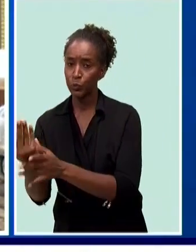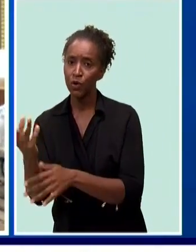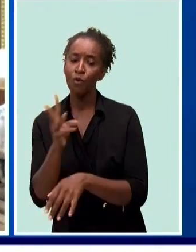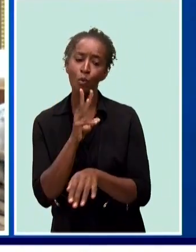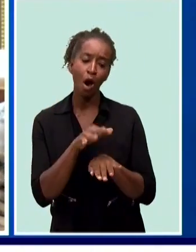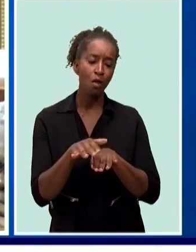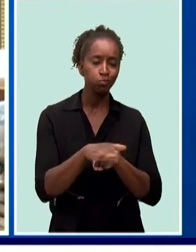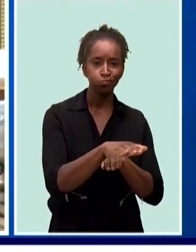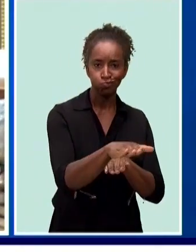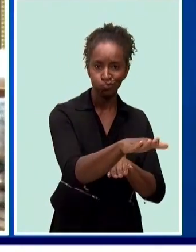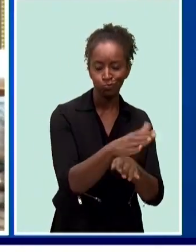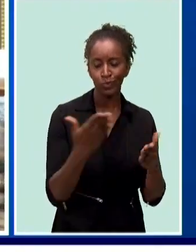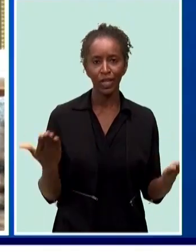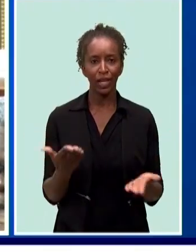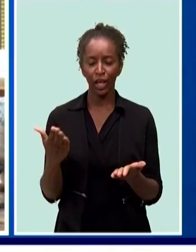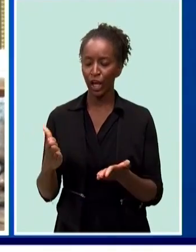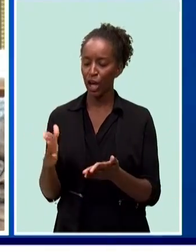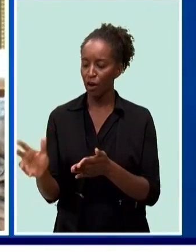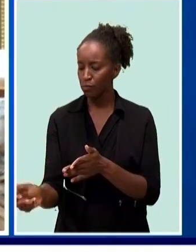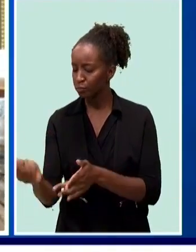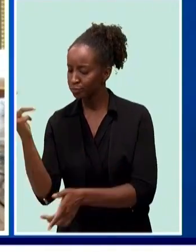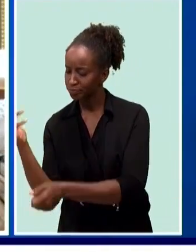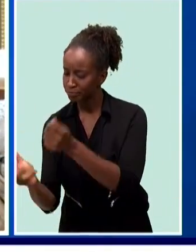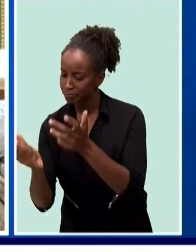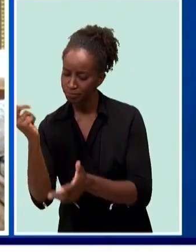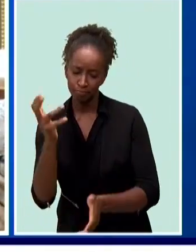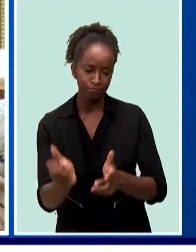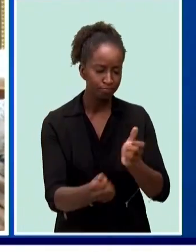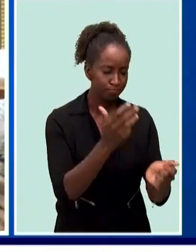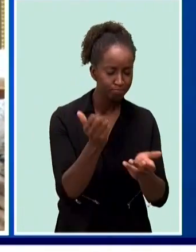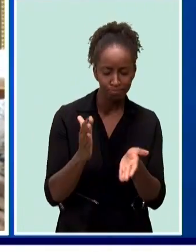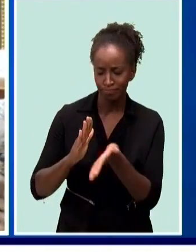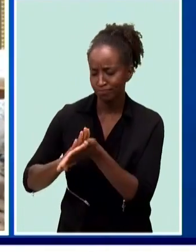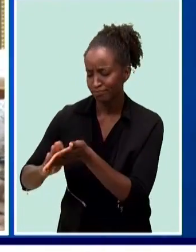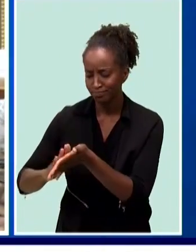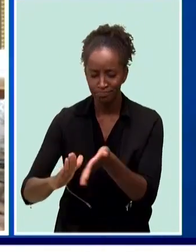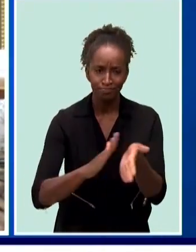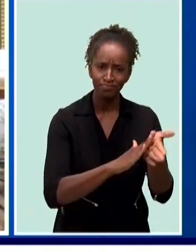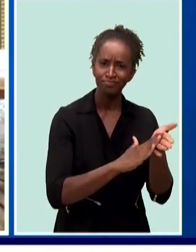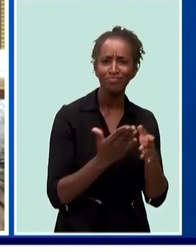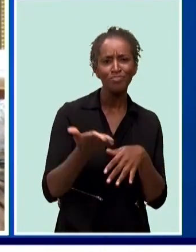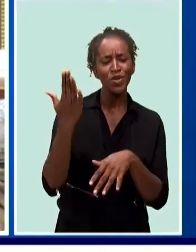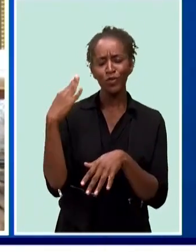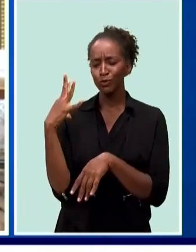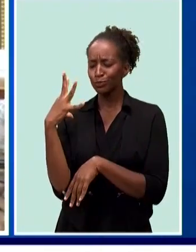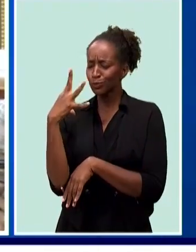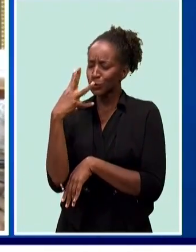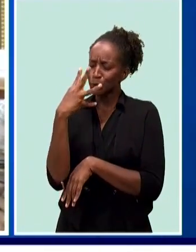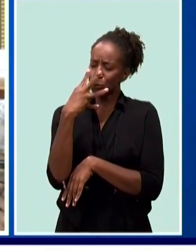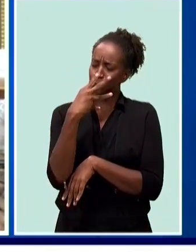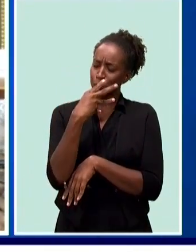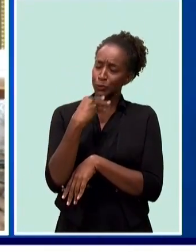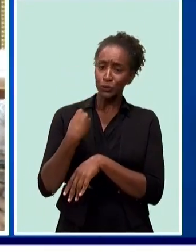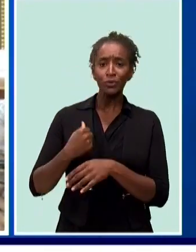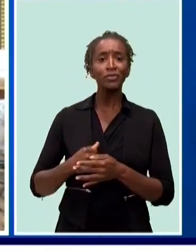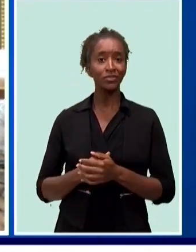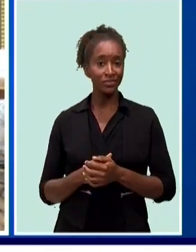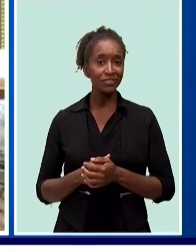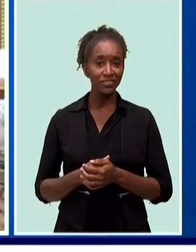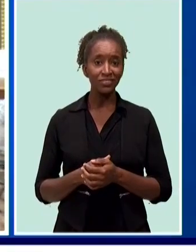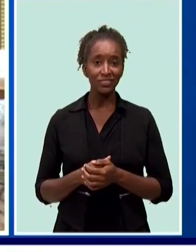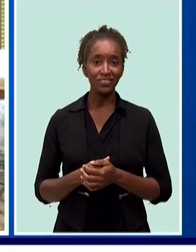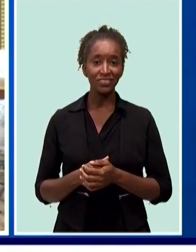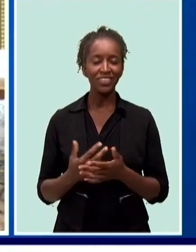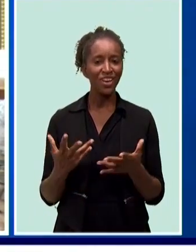streams. Because if we don't, I mean, these things used to be so beautiful before. You know, I would love to